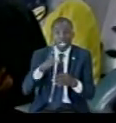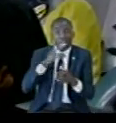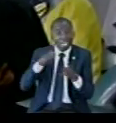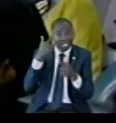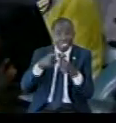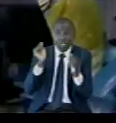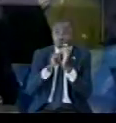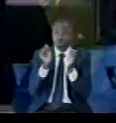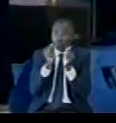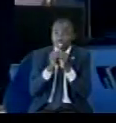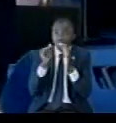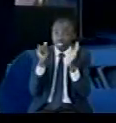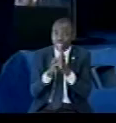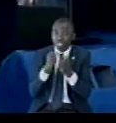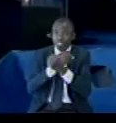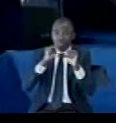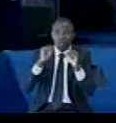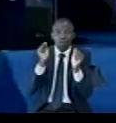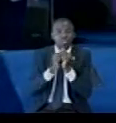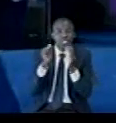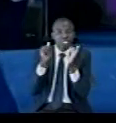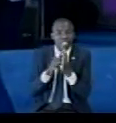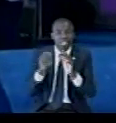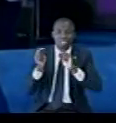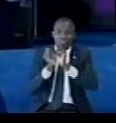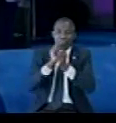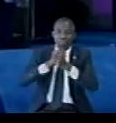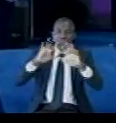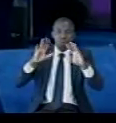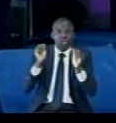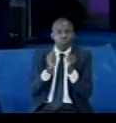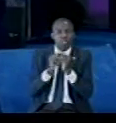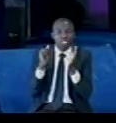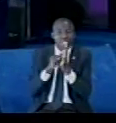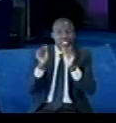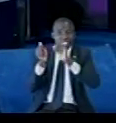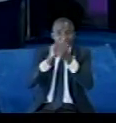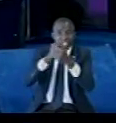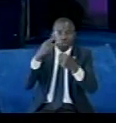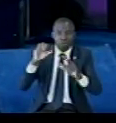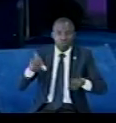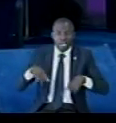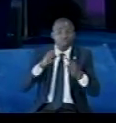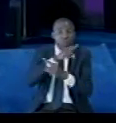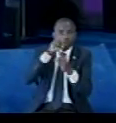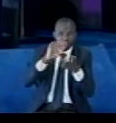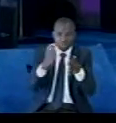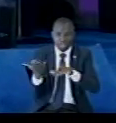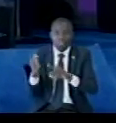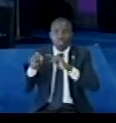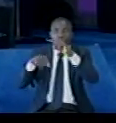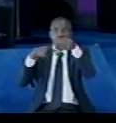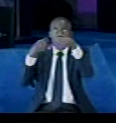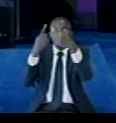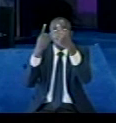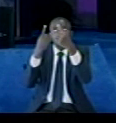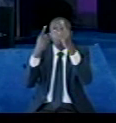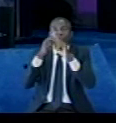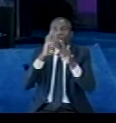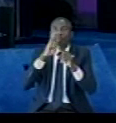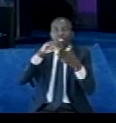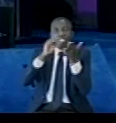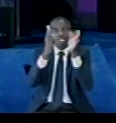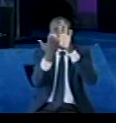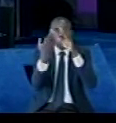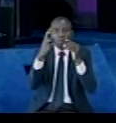salvation, with that transformation, with that change of life, when you die, you go to be in the presence of